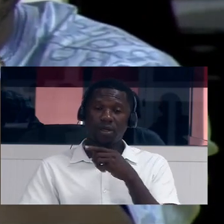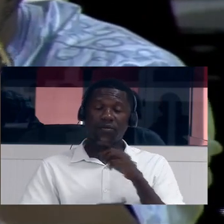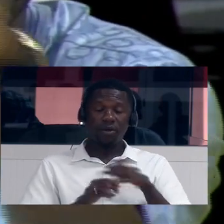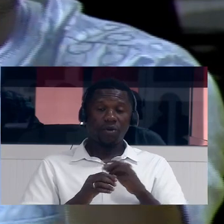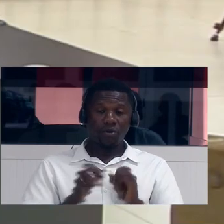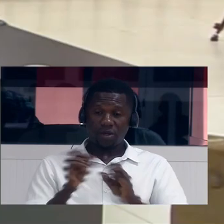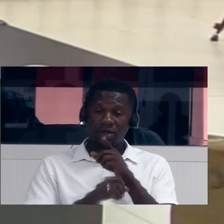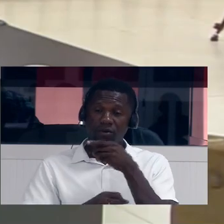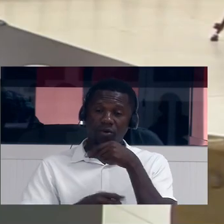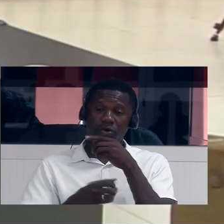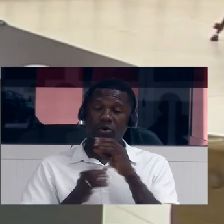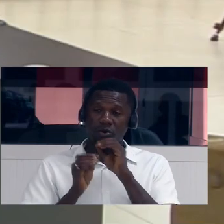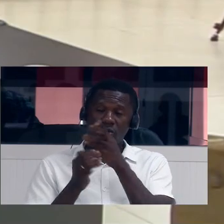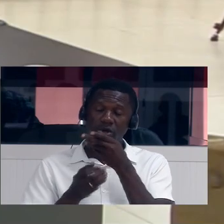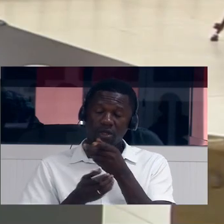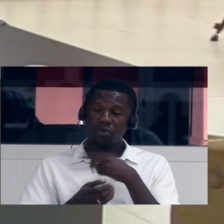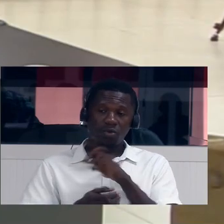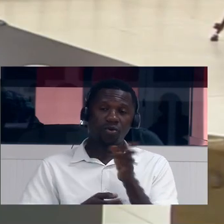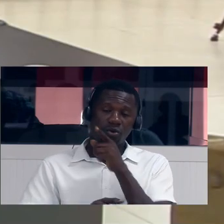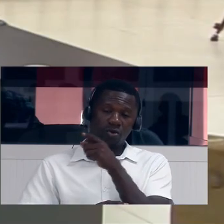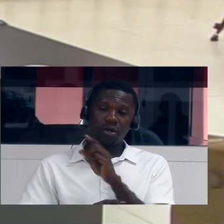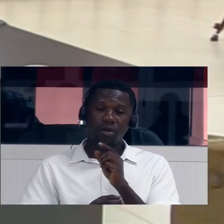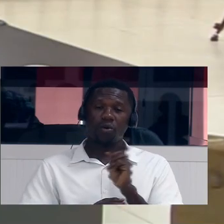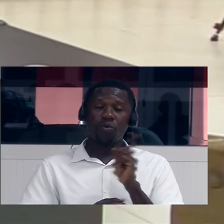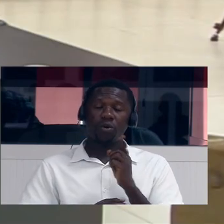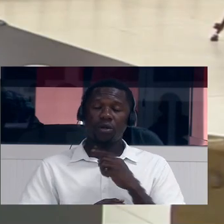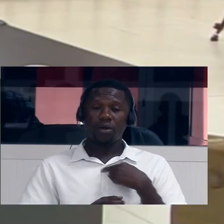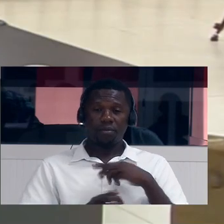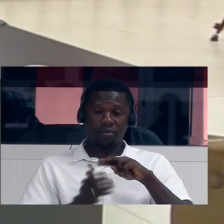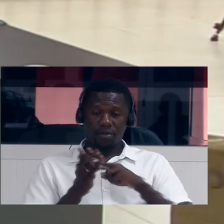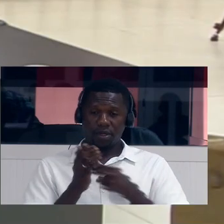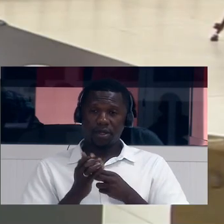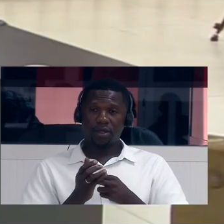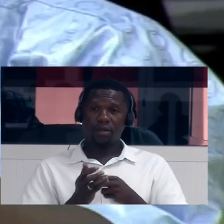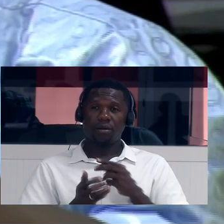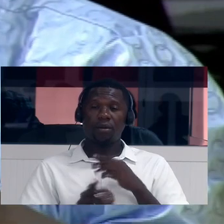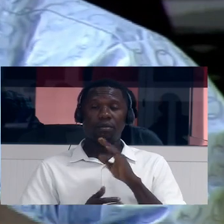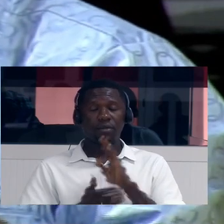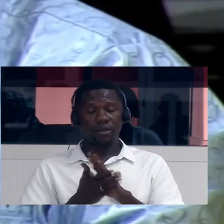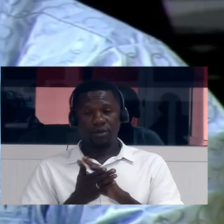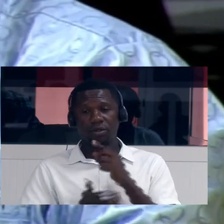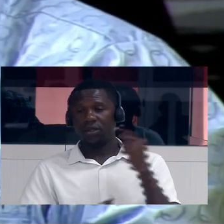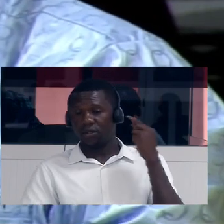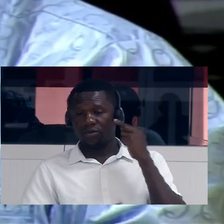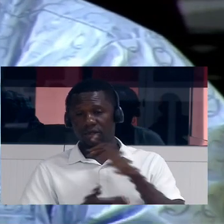there. Huh? You did not go there. What I am alluding to is, perhaps you should listen to me